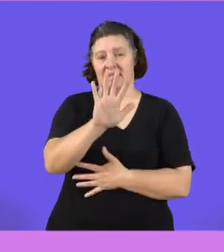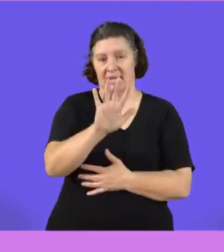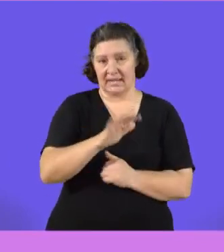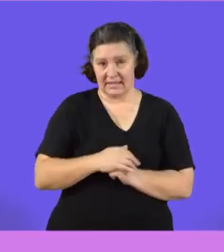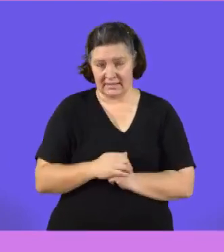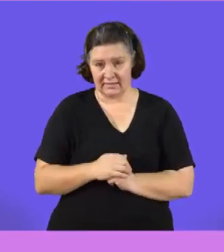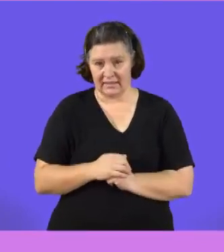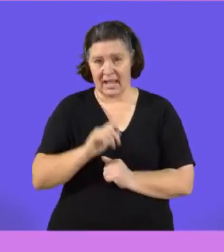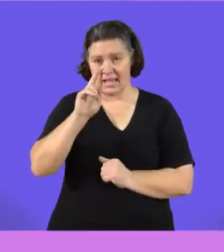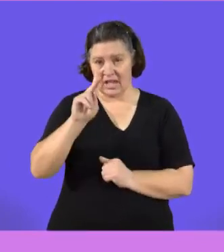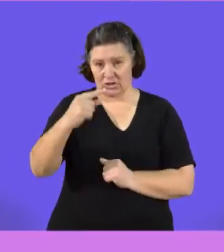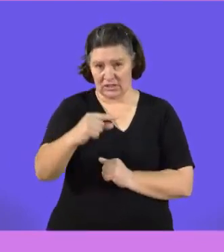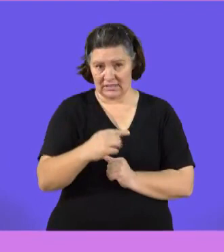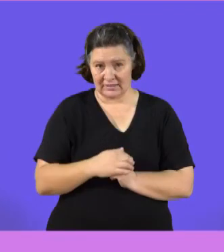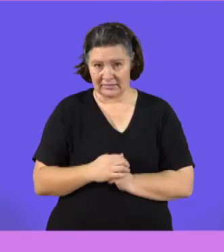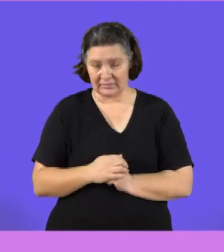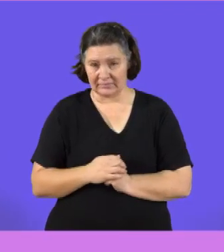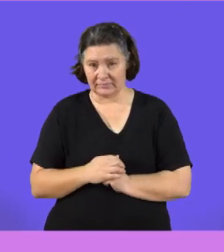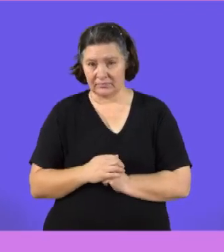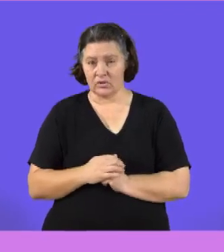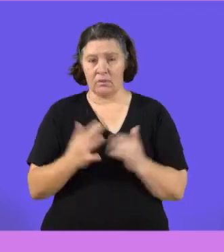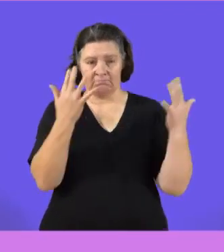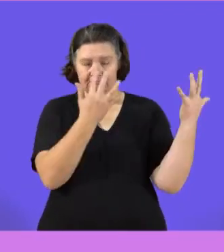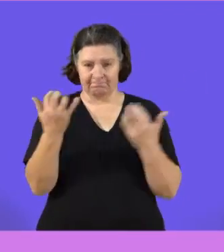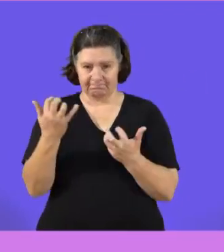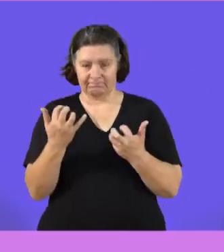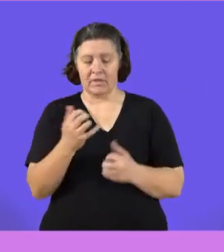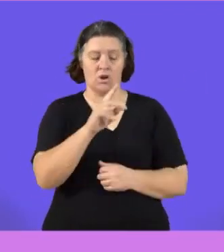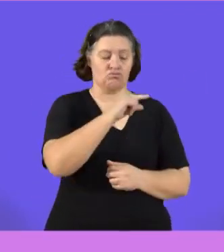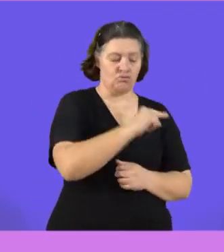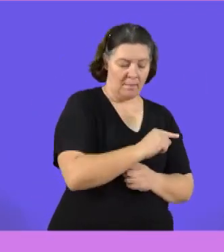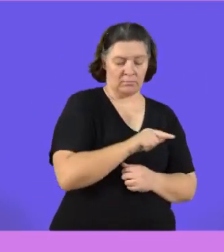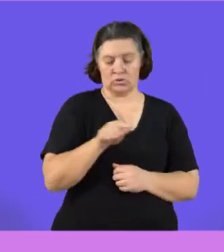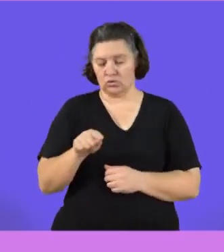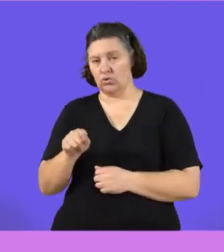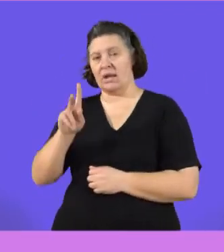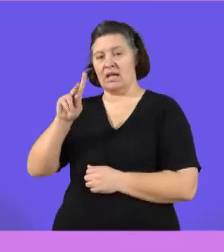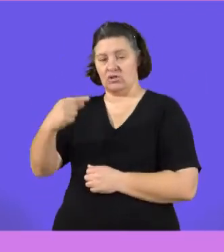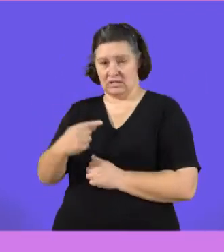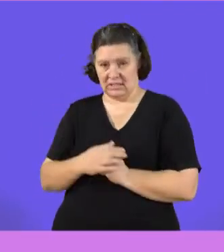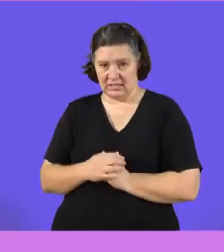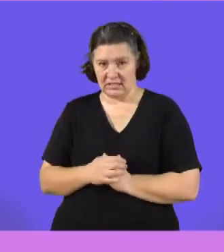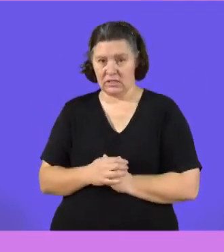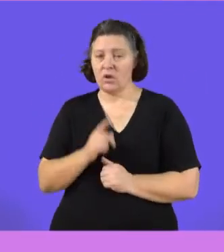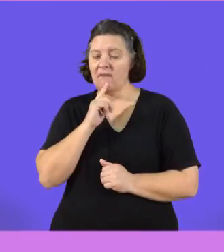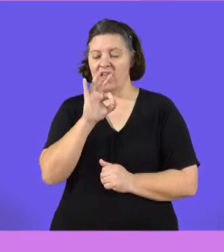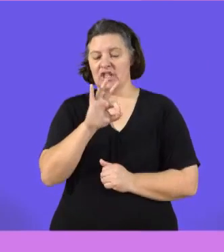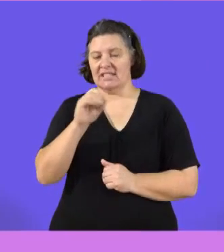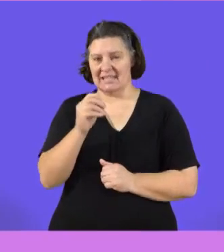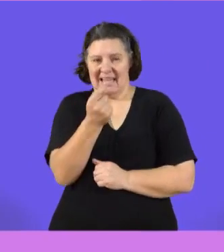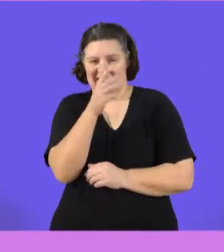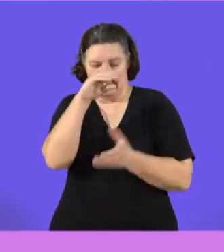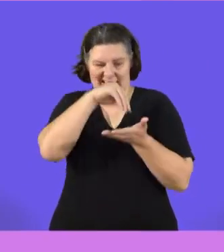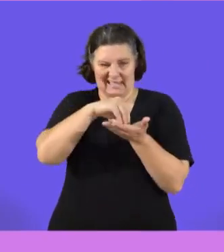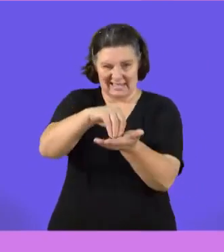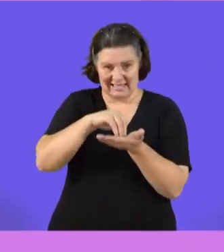15 kilogram. Right? So remember, I worked from grams to kilogram. We also included the 30 seedlings. So